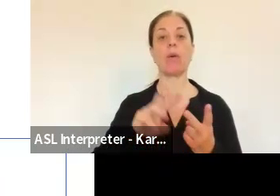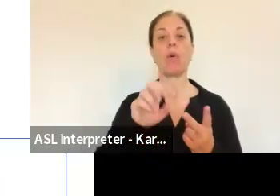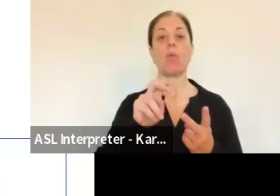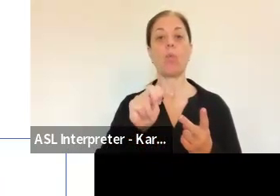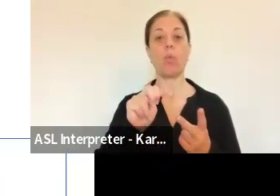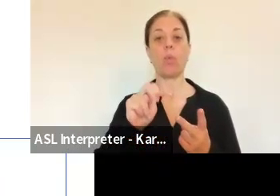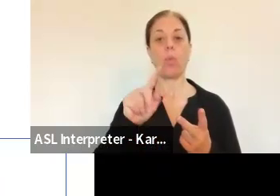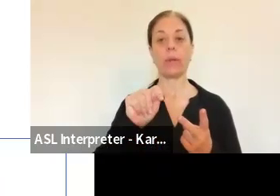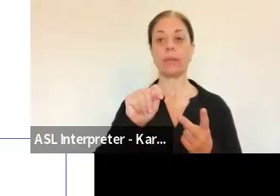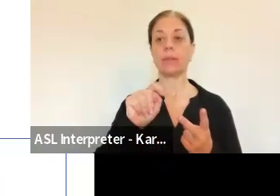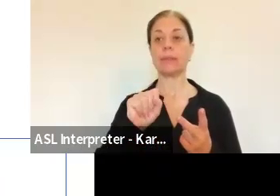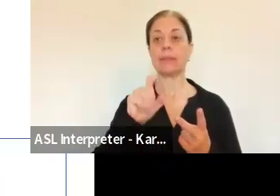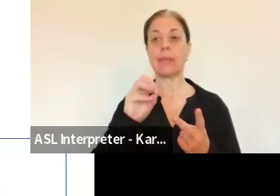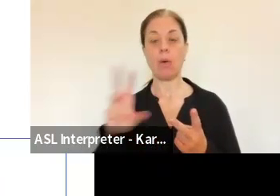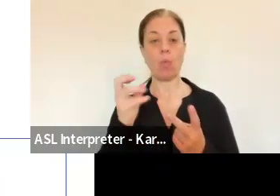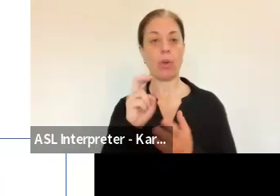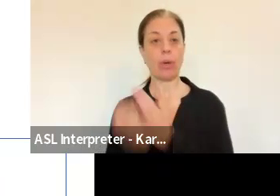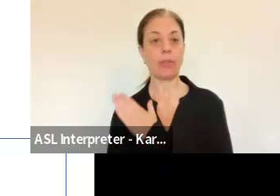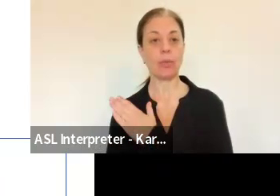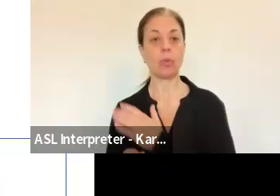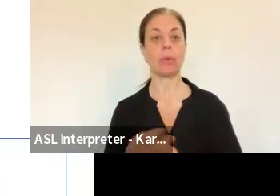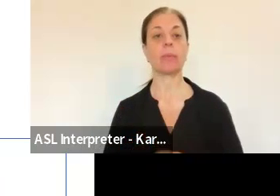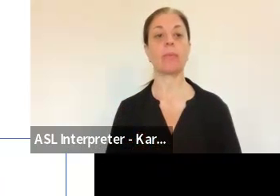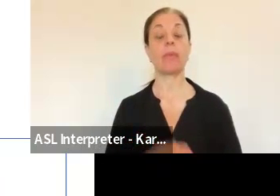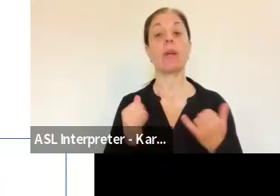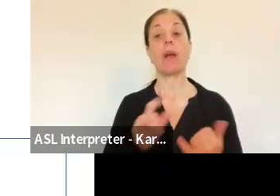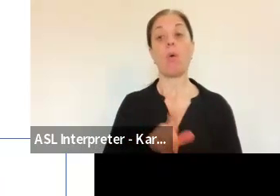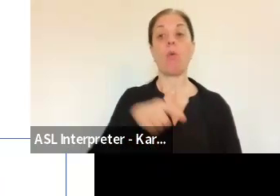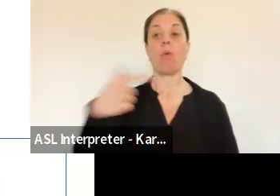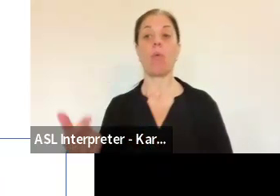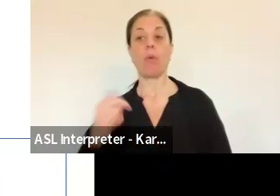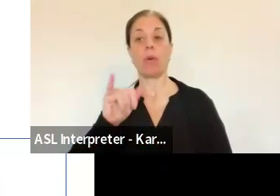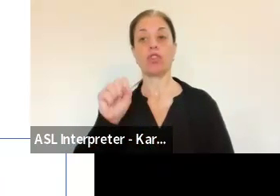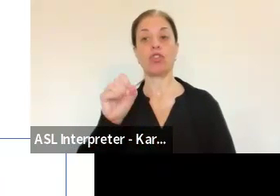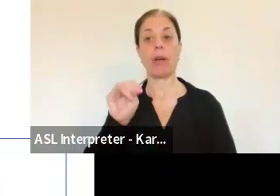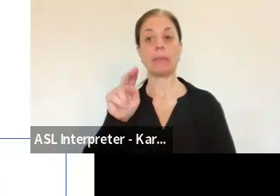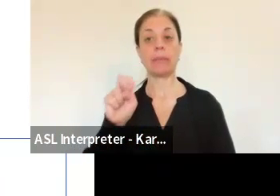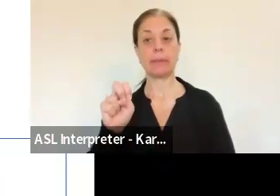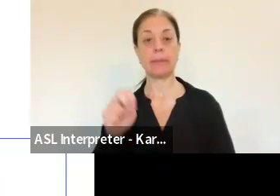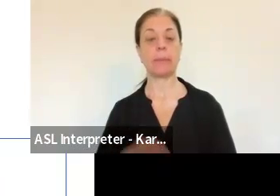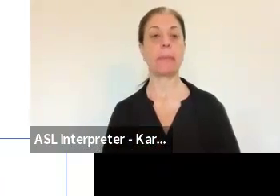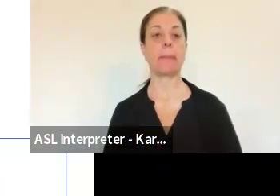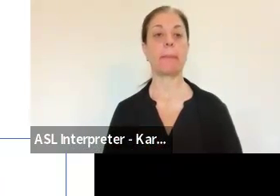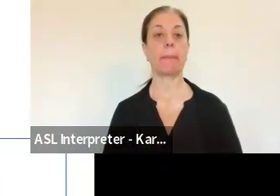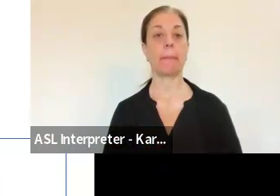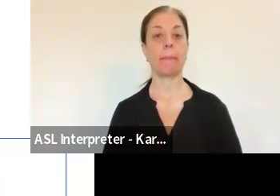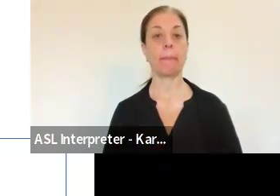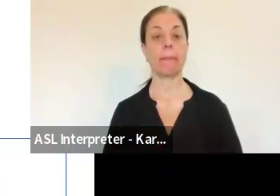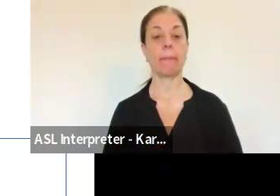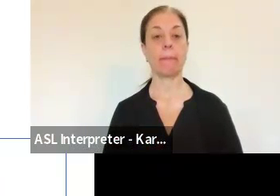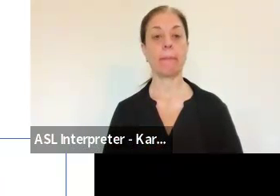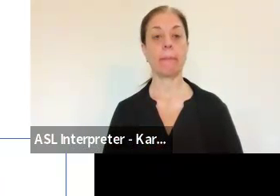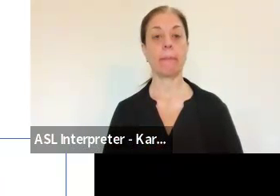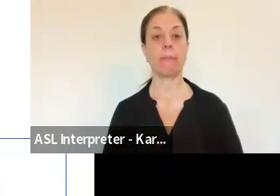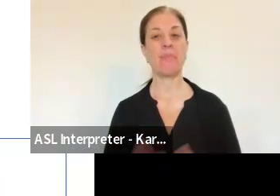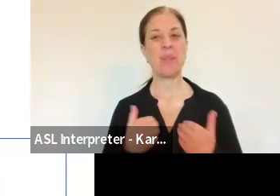Zhao will want to dive into. And now back over to Jasmine. I